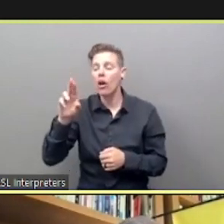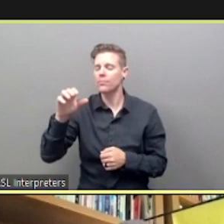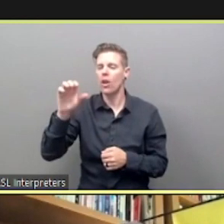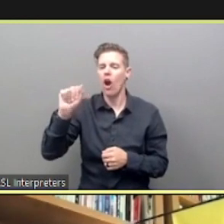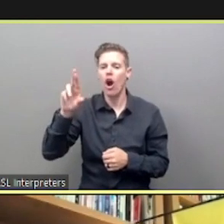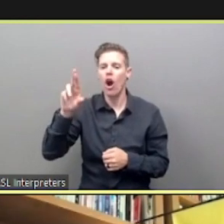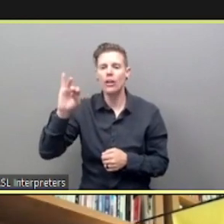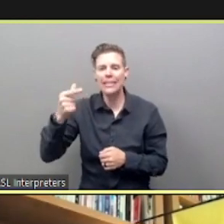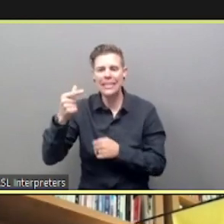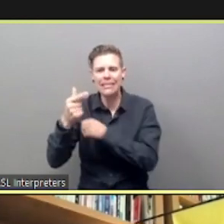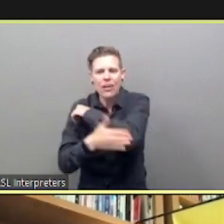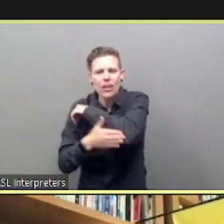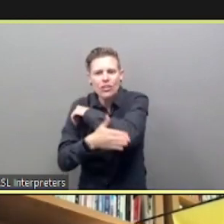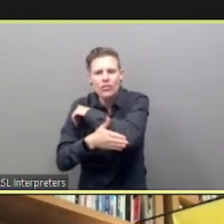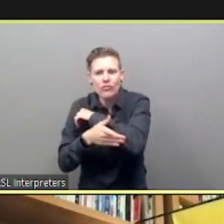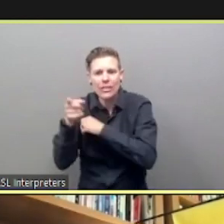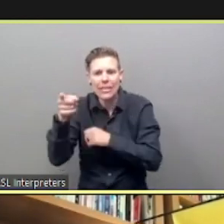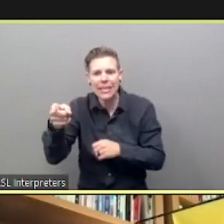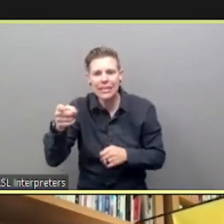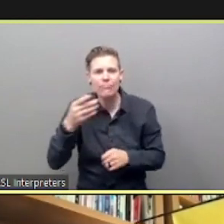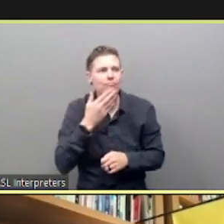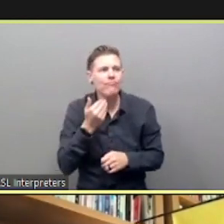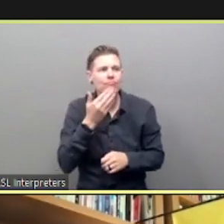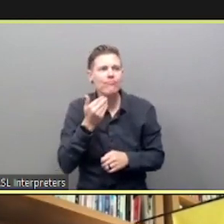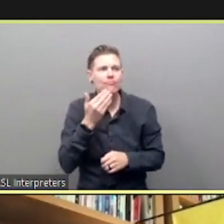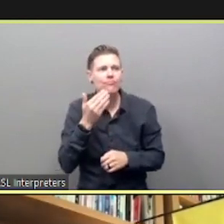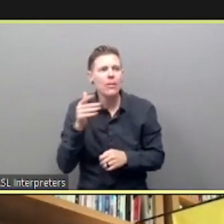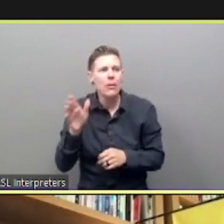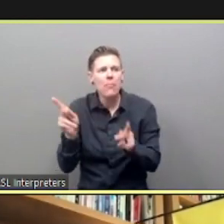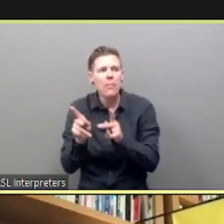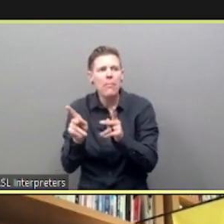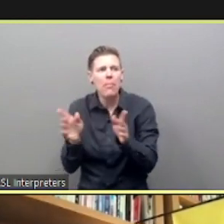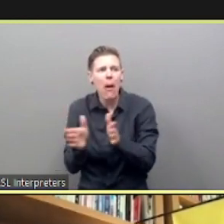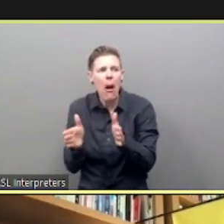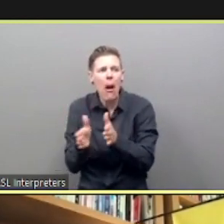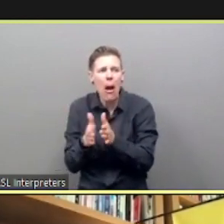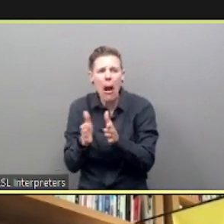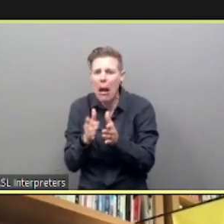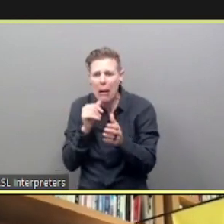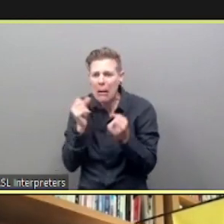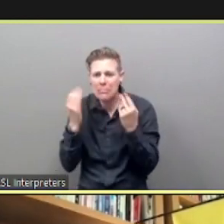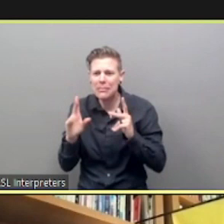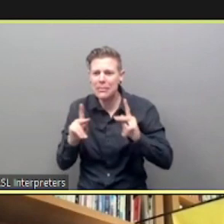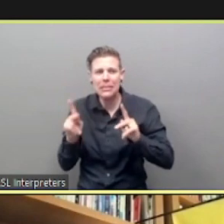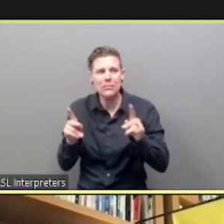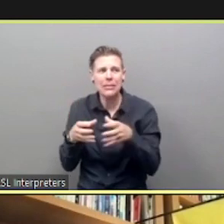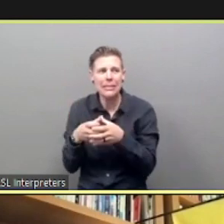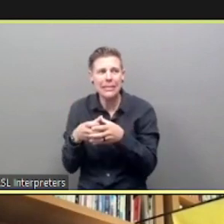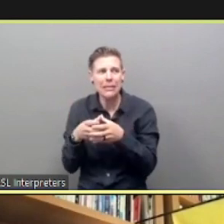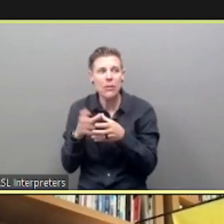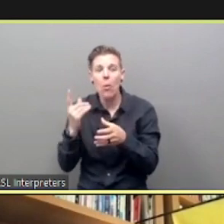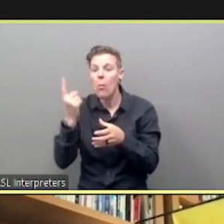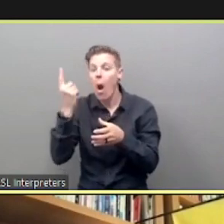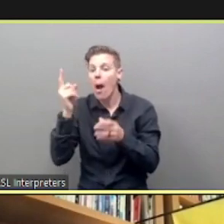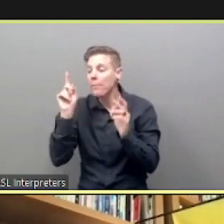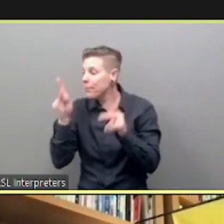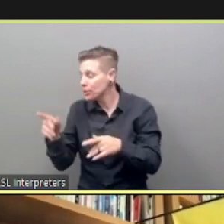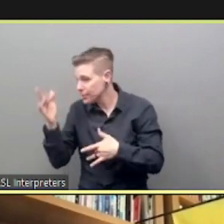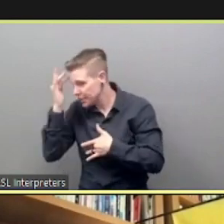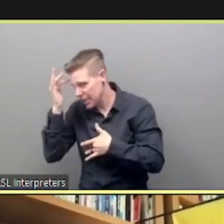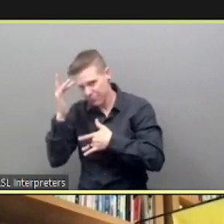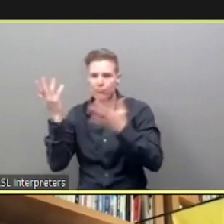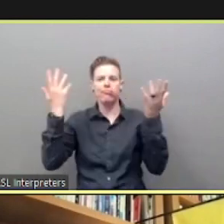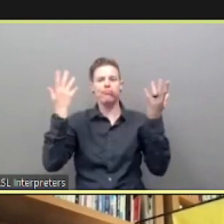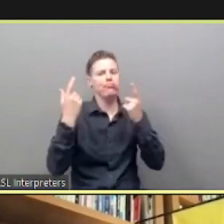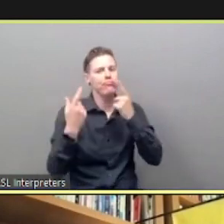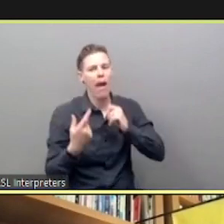282 cases per 100,000. They don't have a lot of people in Harding. And so a small number of cases does push their numbers up. They've been